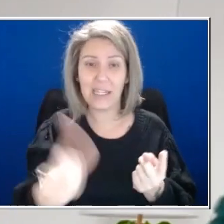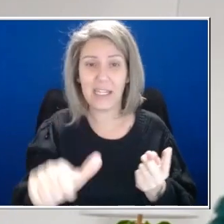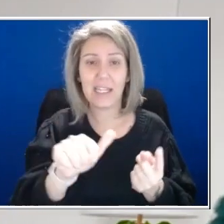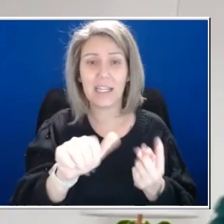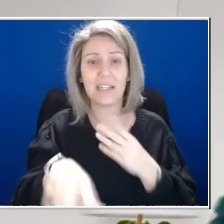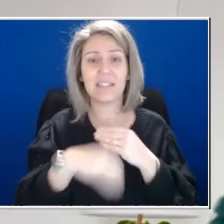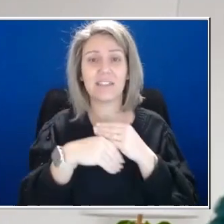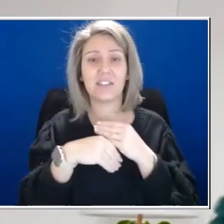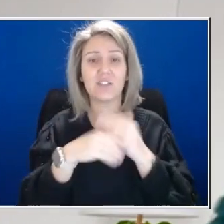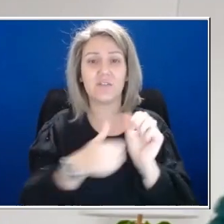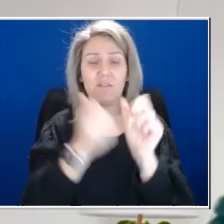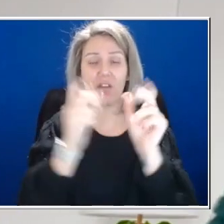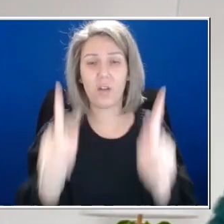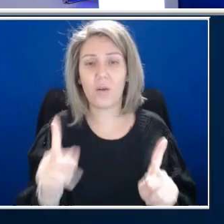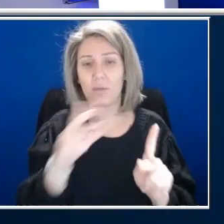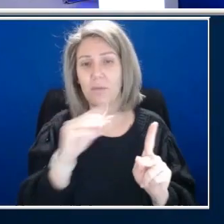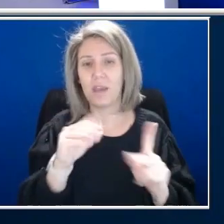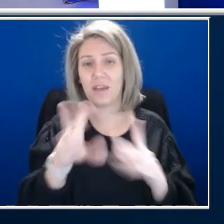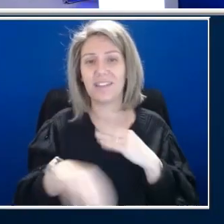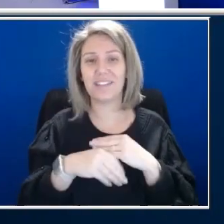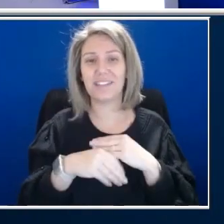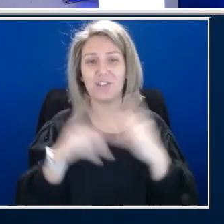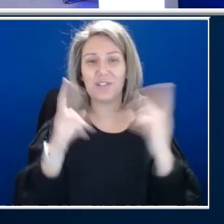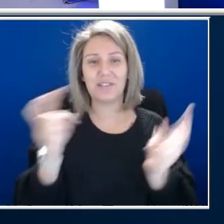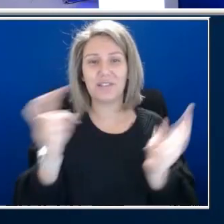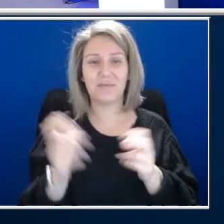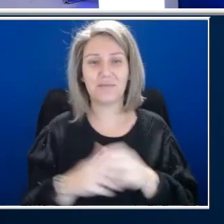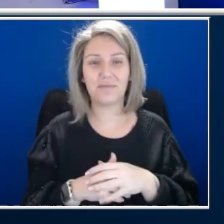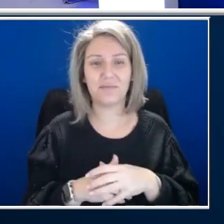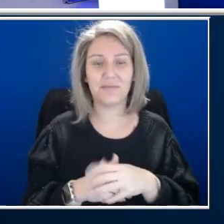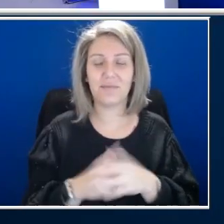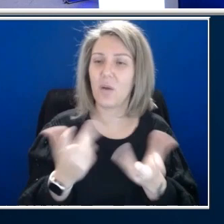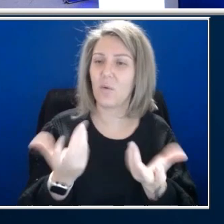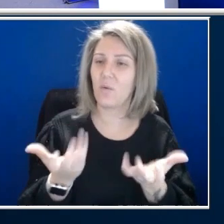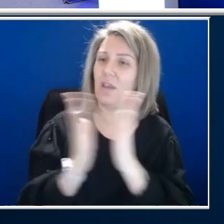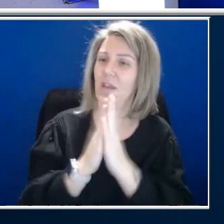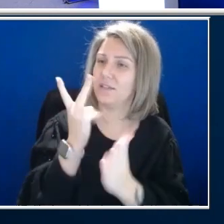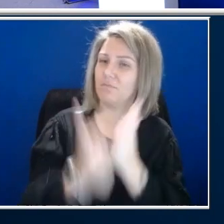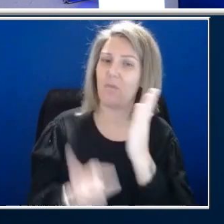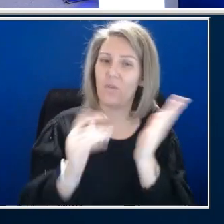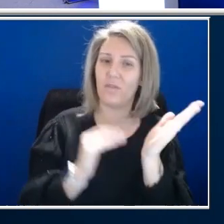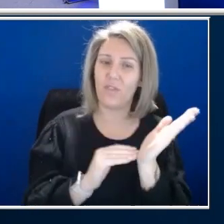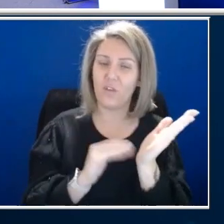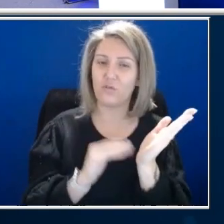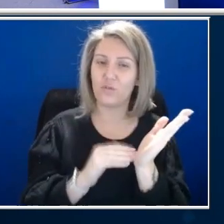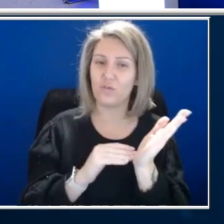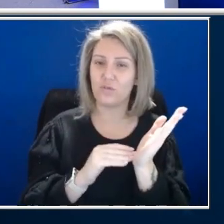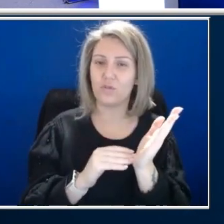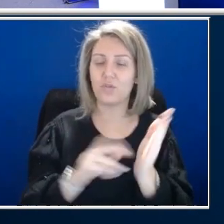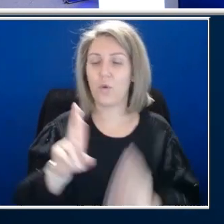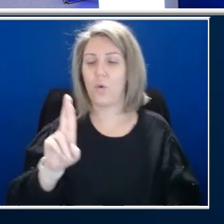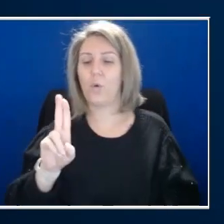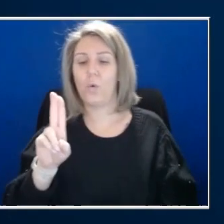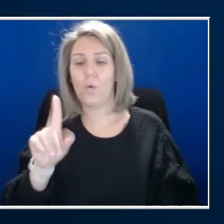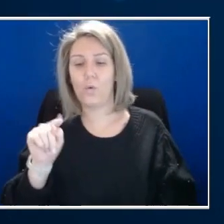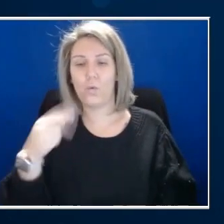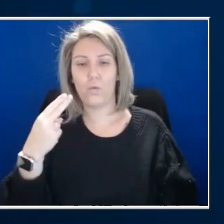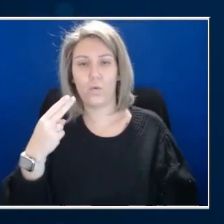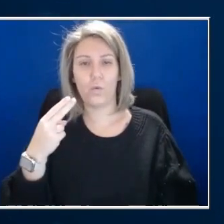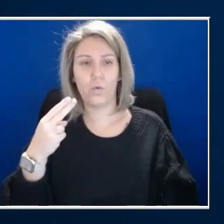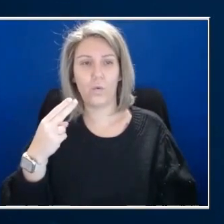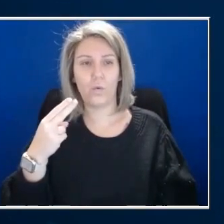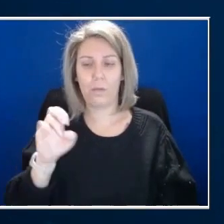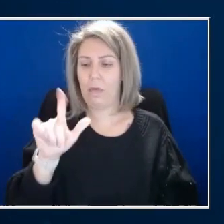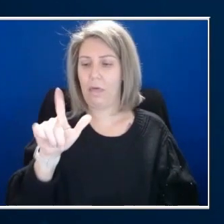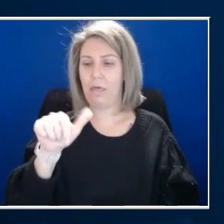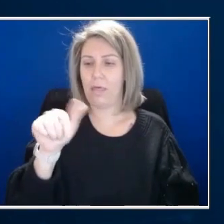and I haven't had any additional issues. I want to ask both of our doctors about this one. Ruth Ellen says, how can it happen